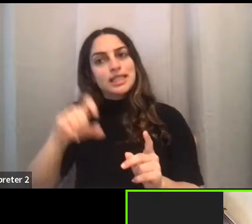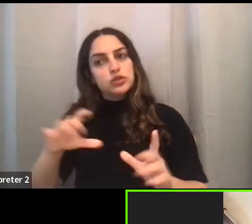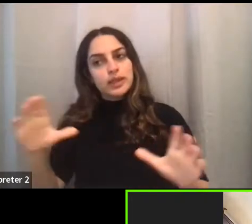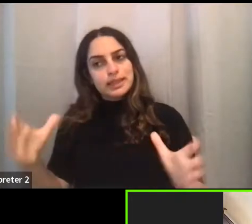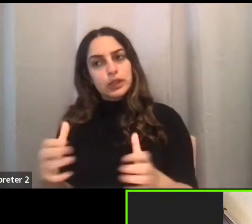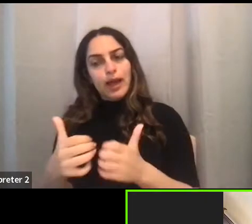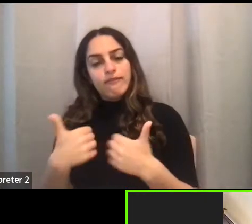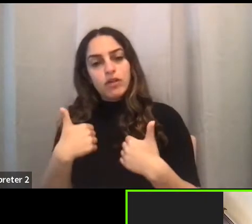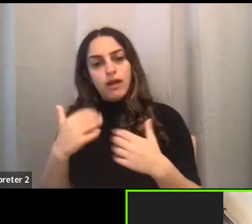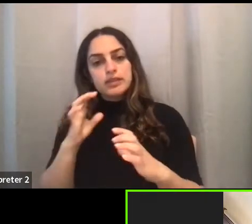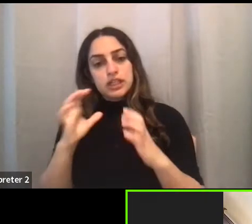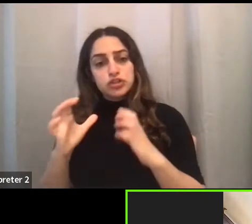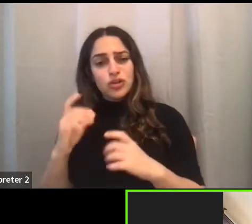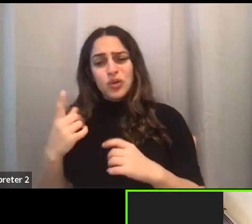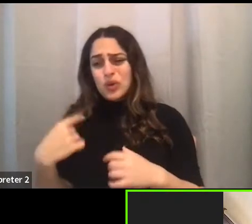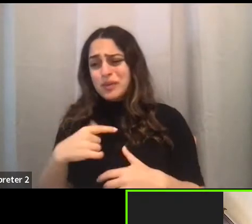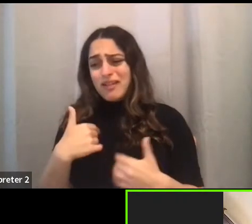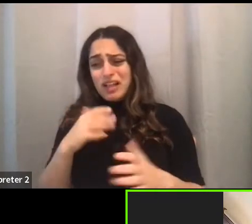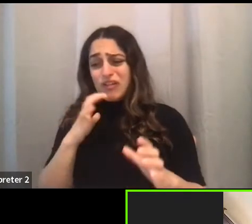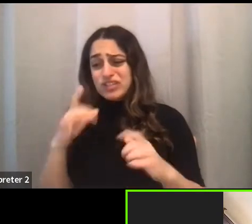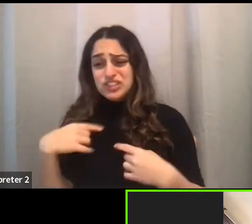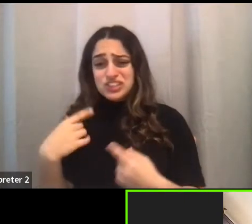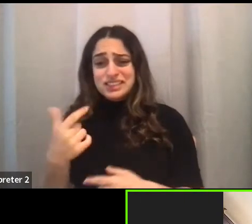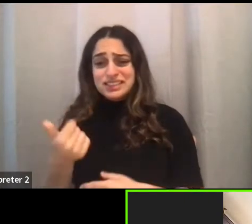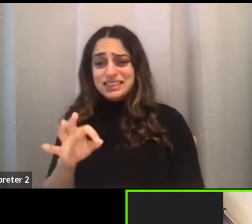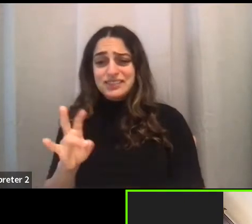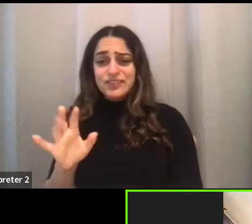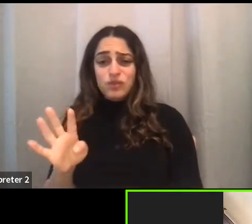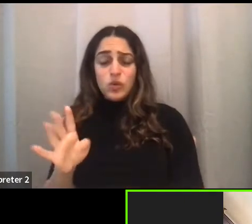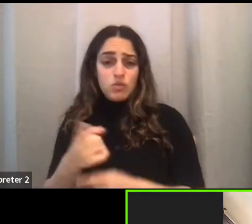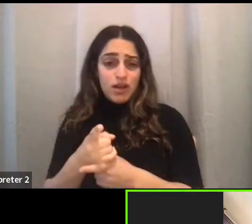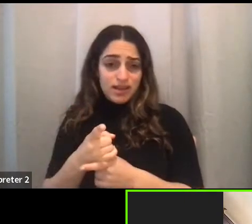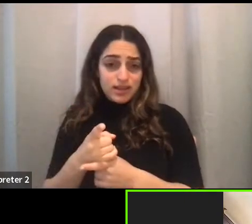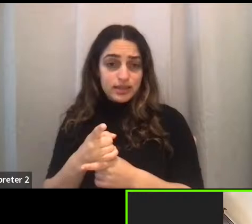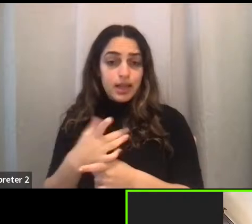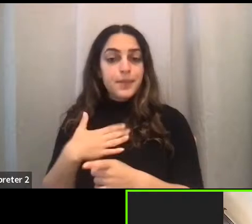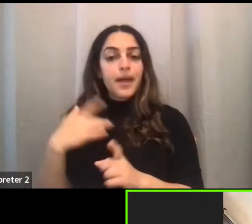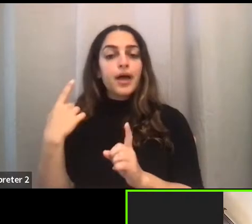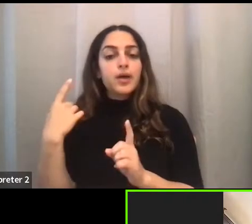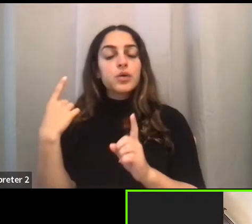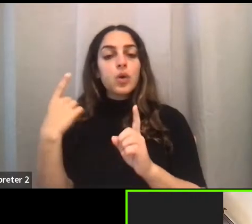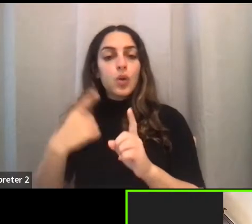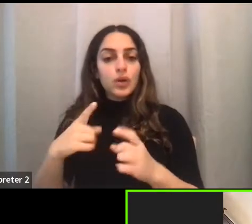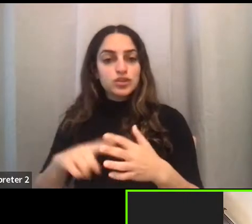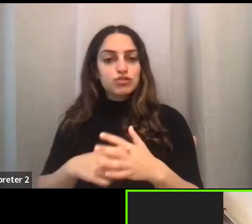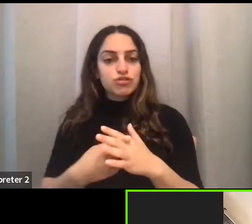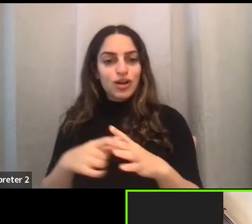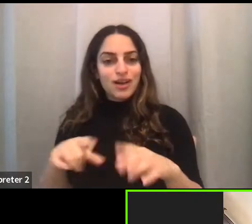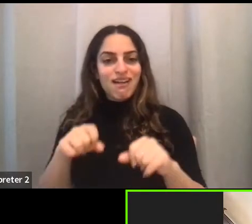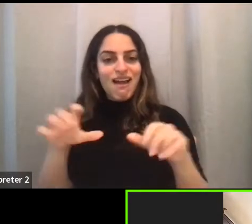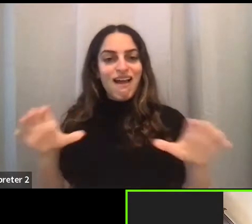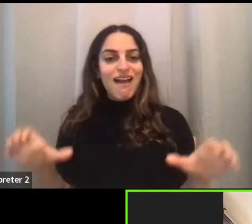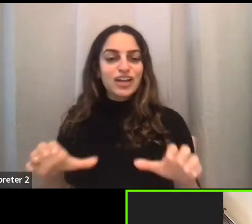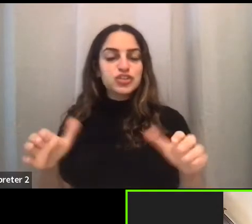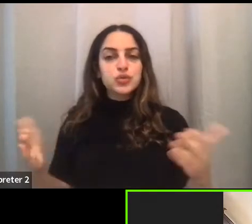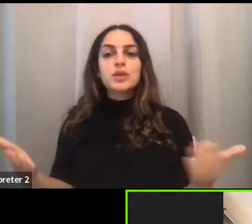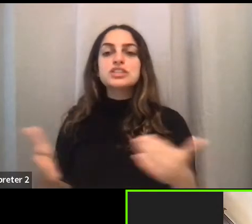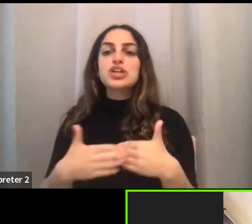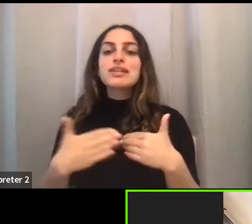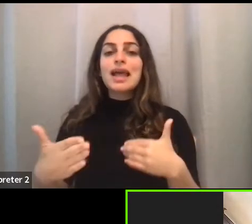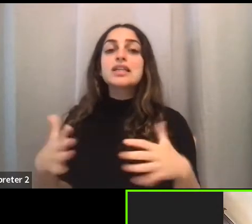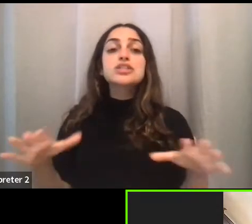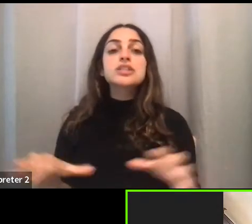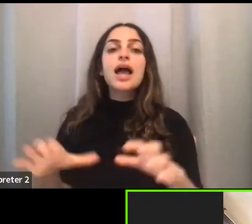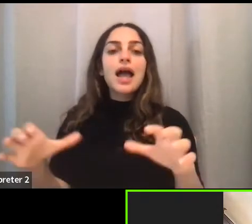we can have a conversation since 1974 right my goal is to let's start taking action what is our next move what is our next